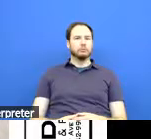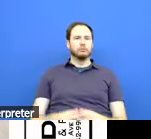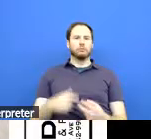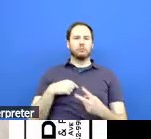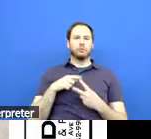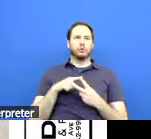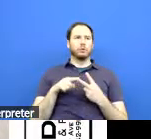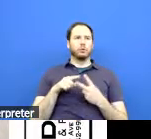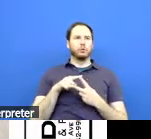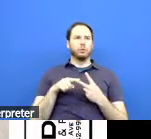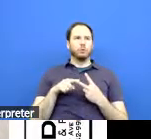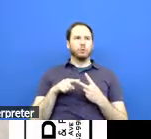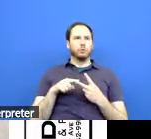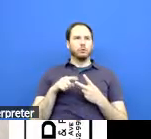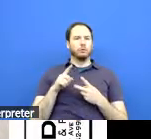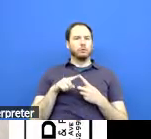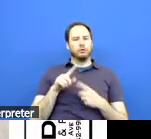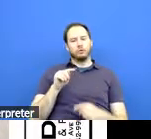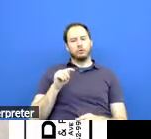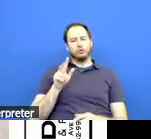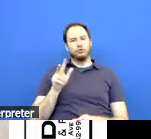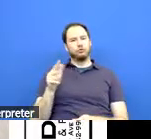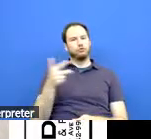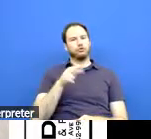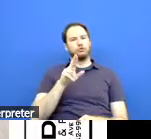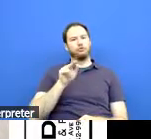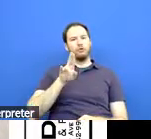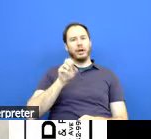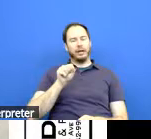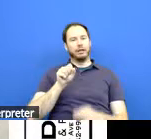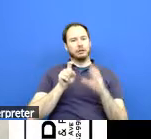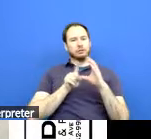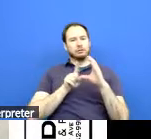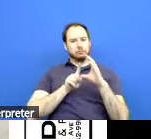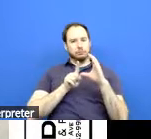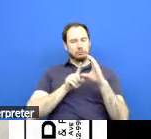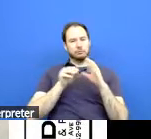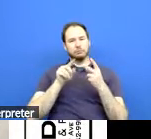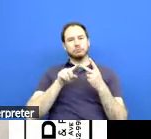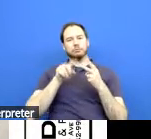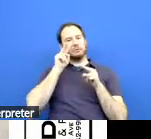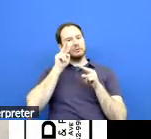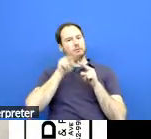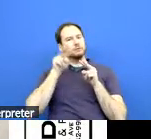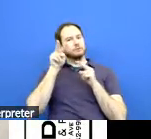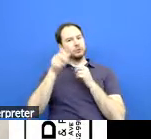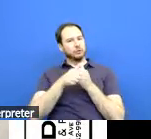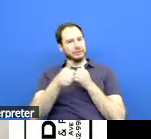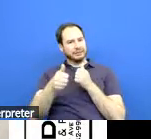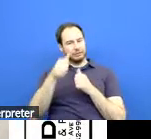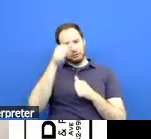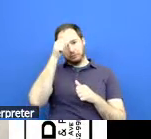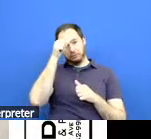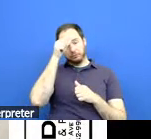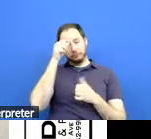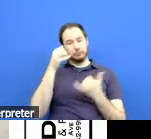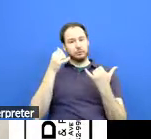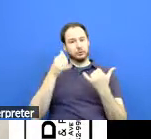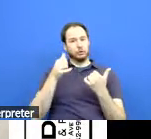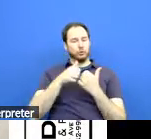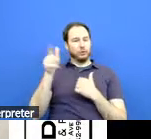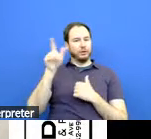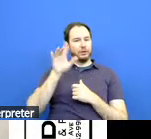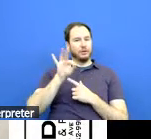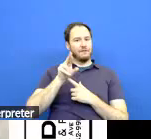points I have are turn radiuses and view distances. Currently with the fire